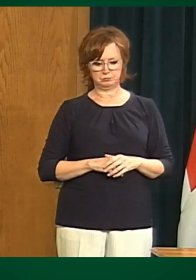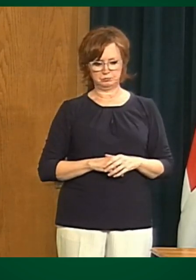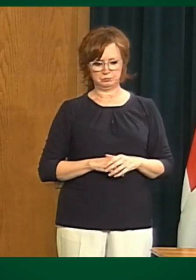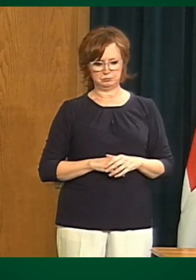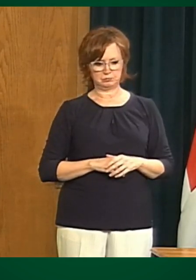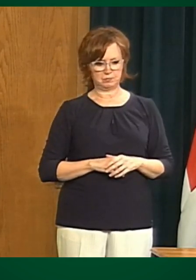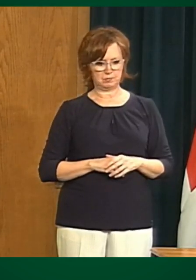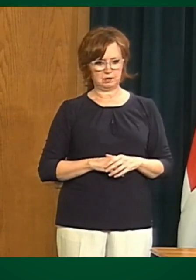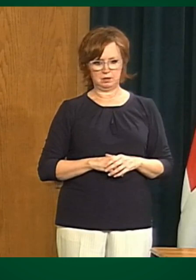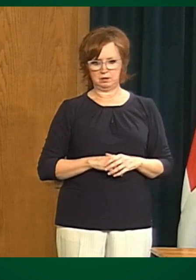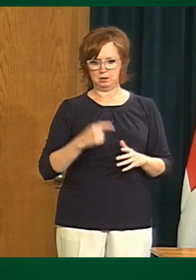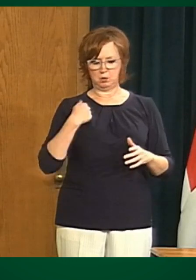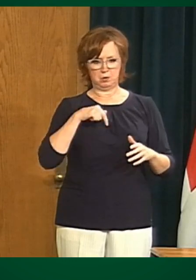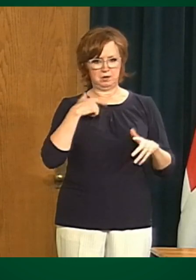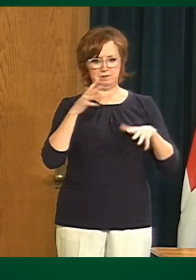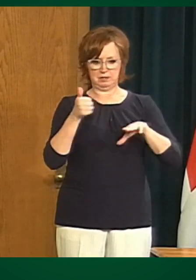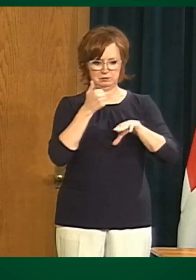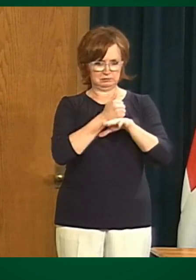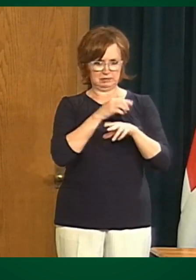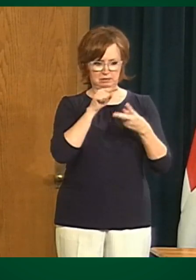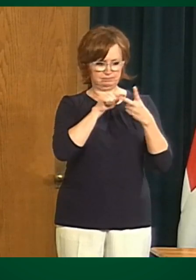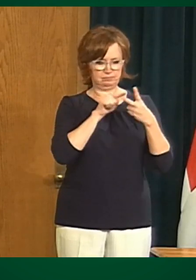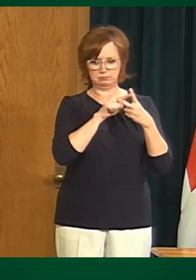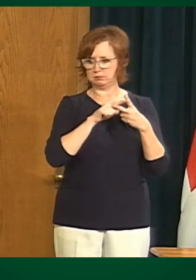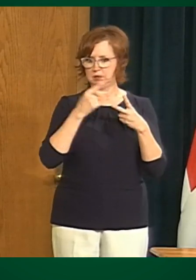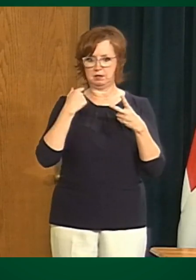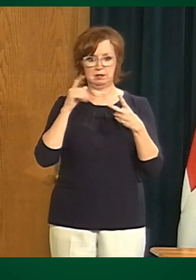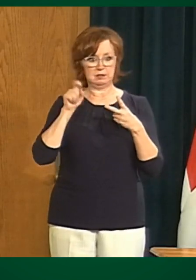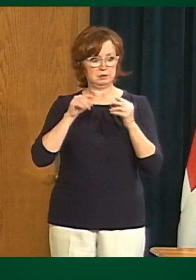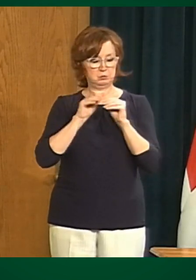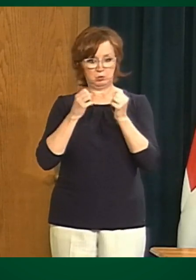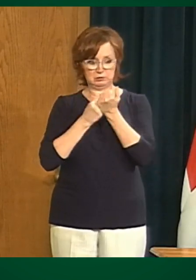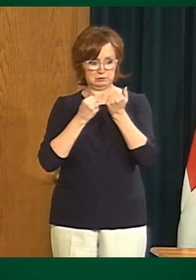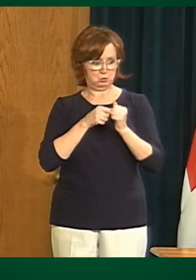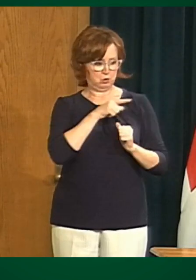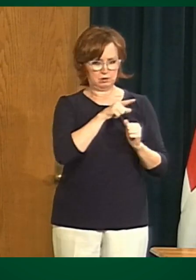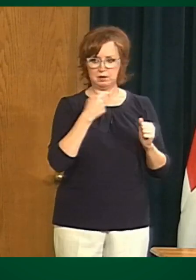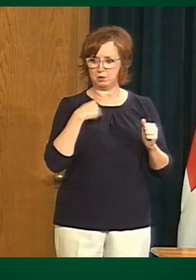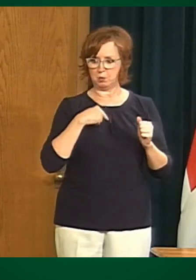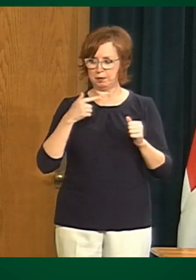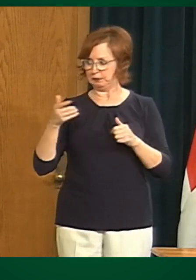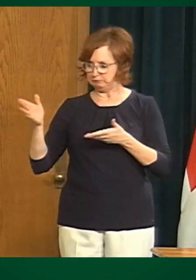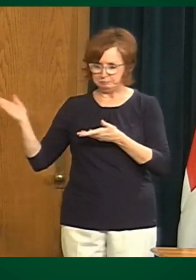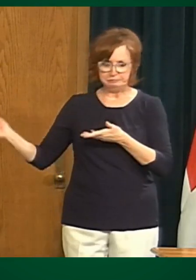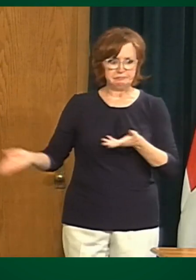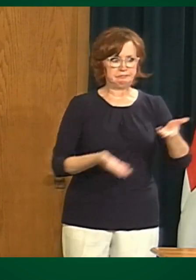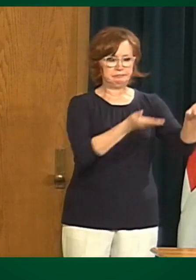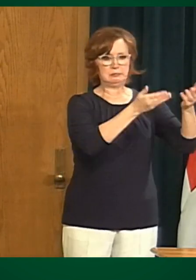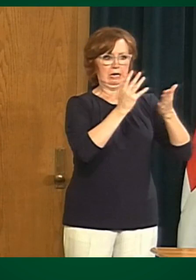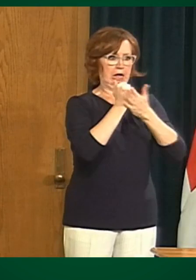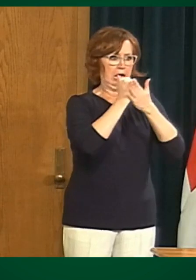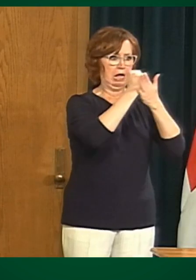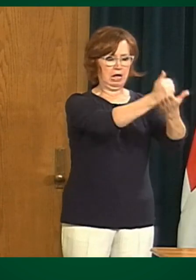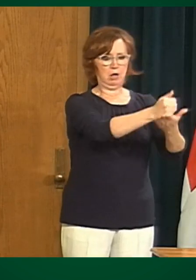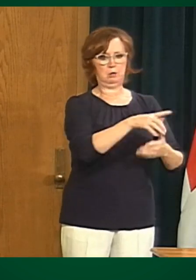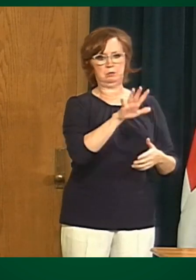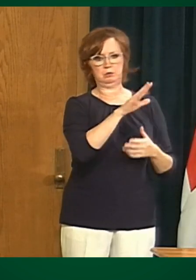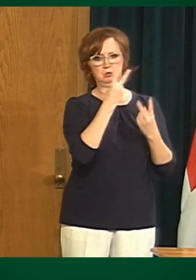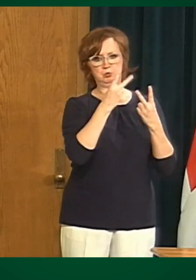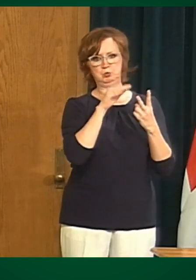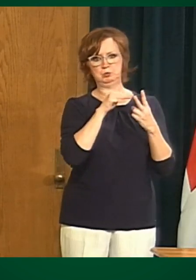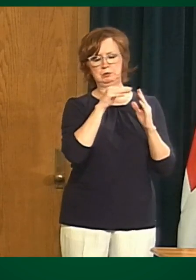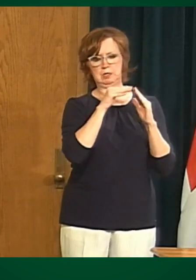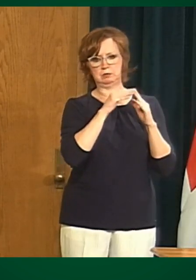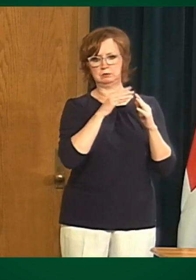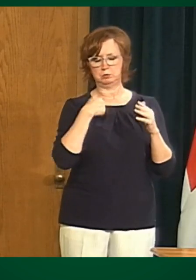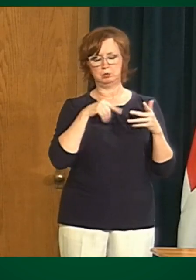we're doing that. Where we need to provide additional supports with respect to a specific area, we're doing that. So we will deal with these isolated